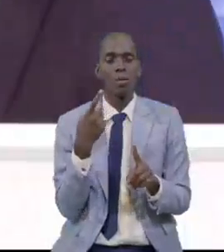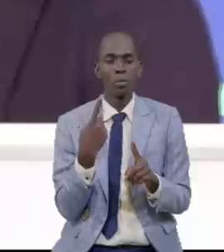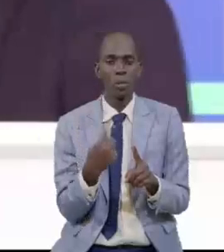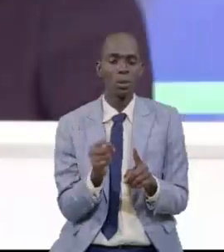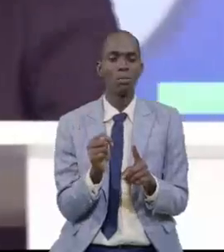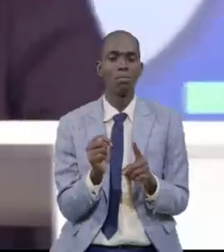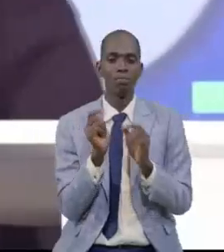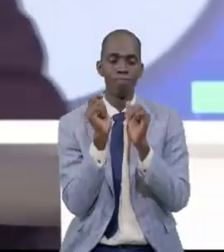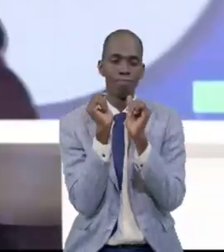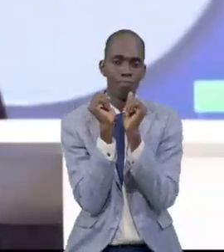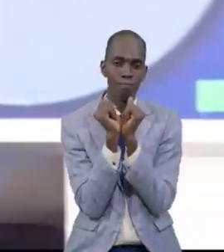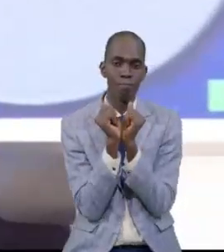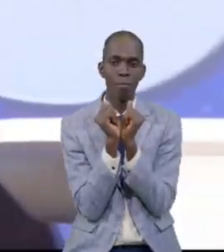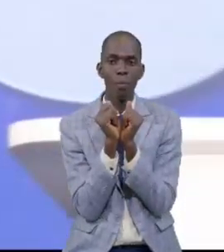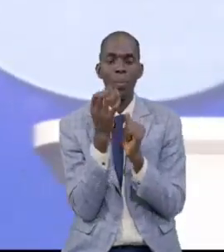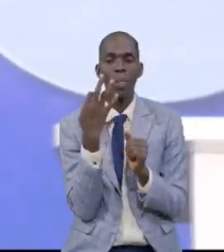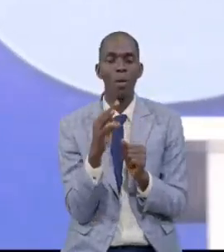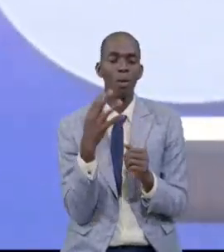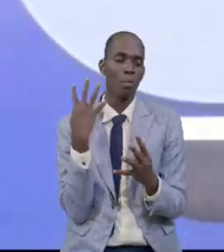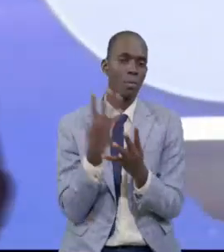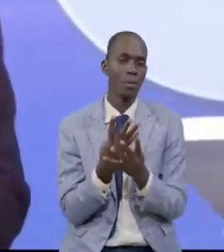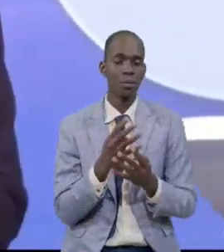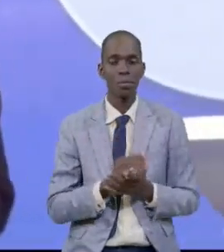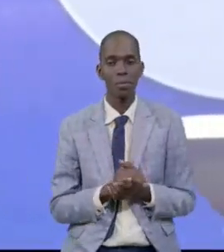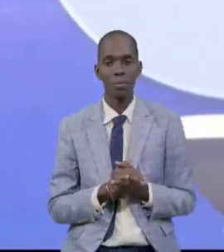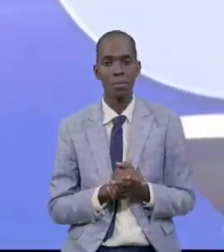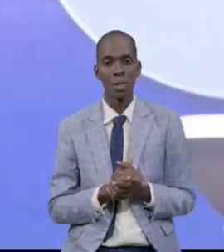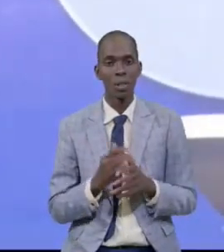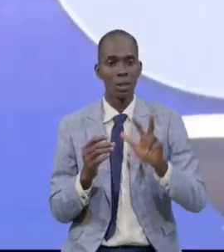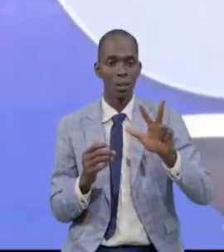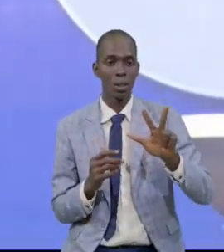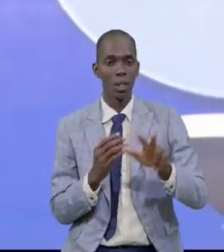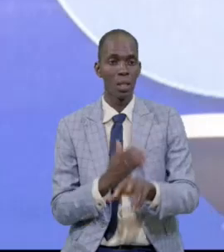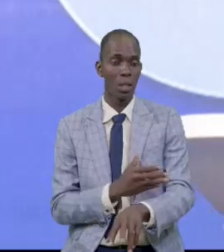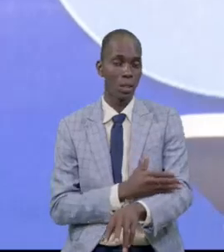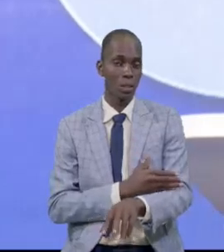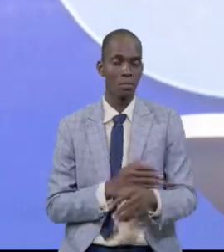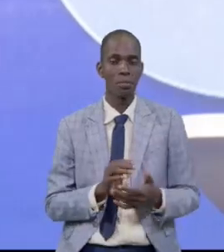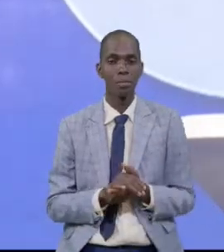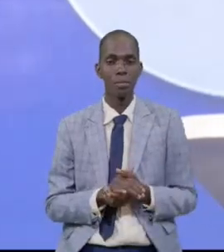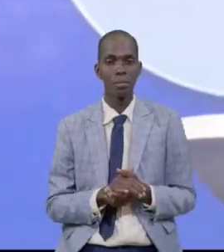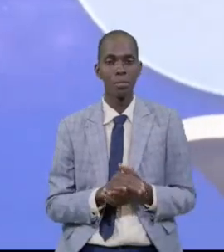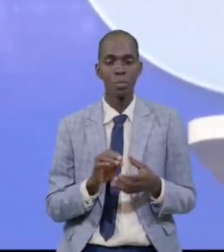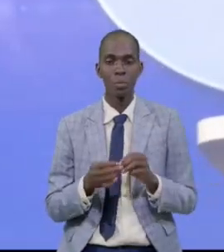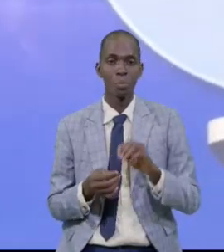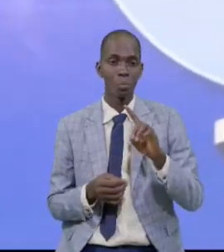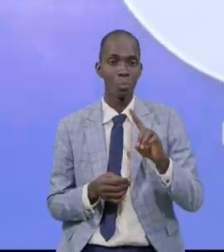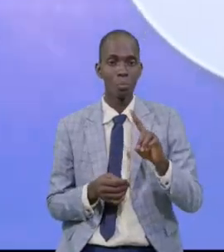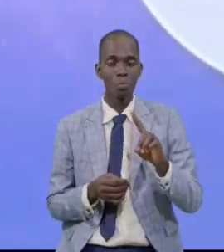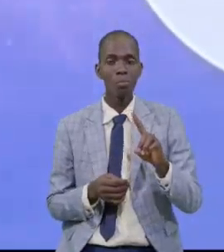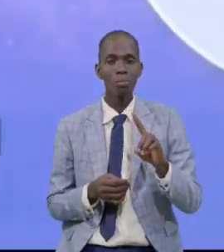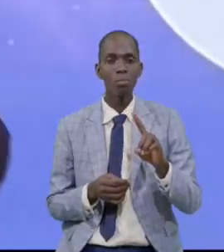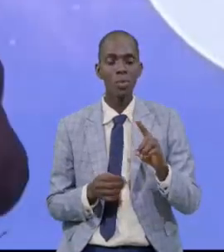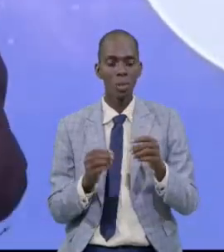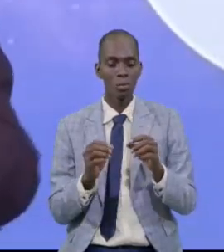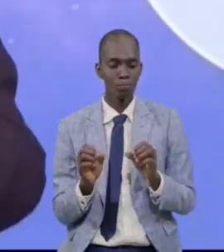of captivity. We're looking at three things there. Number one, shake yourself